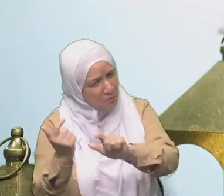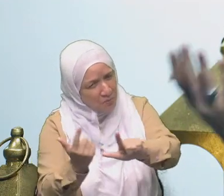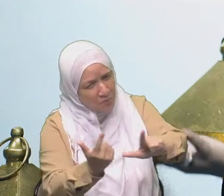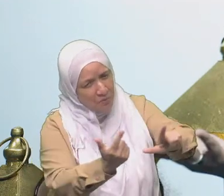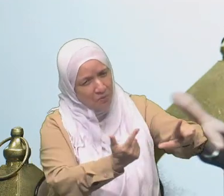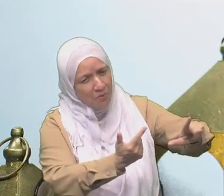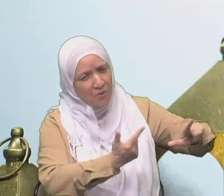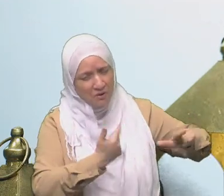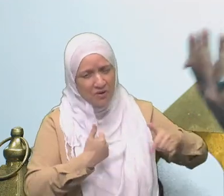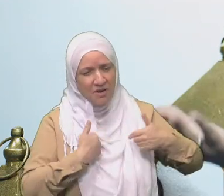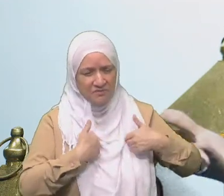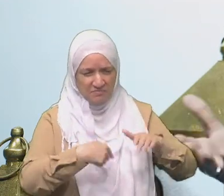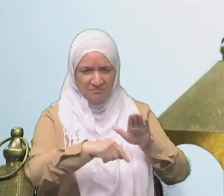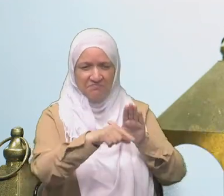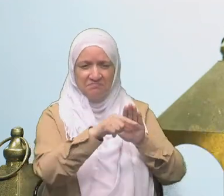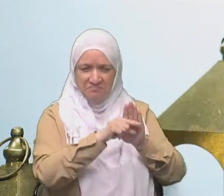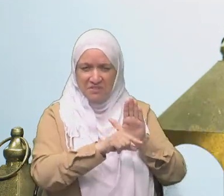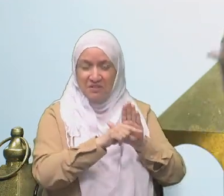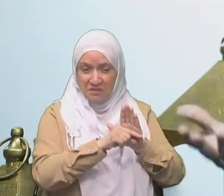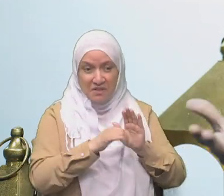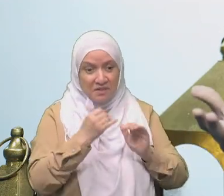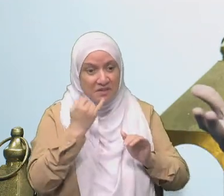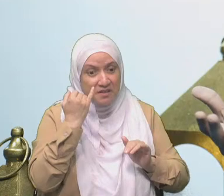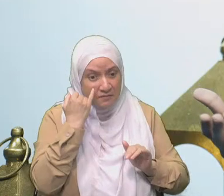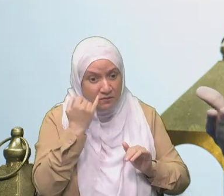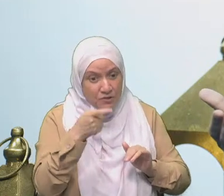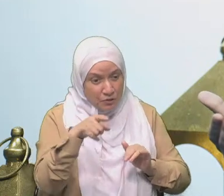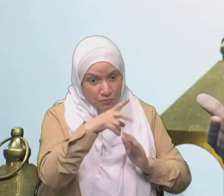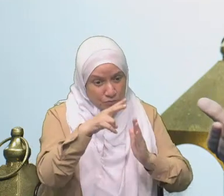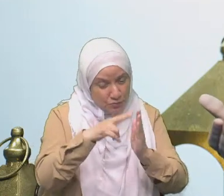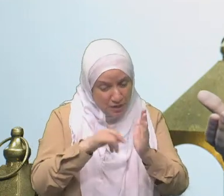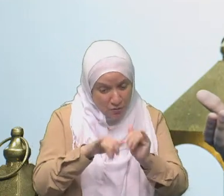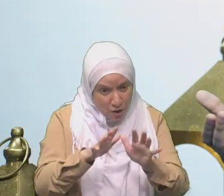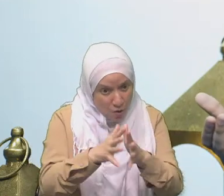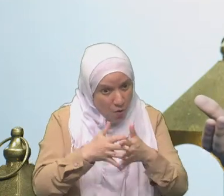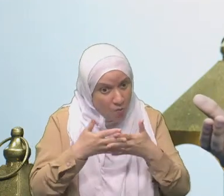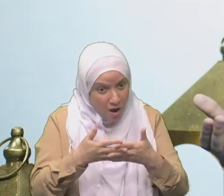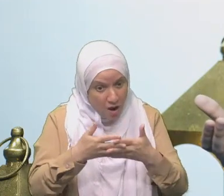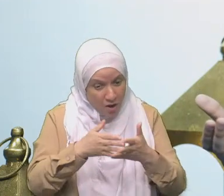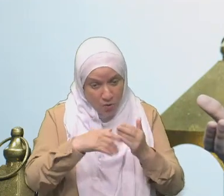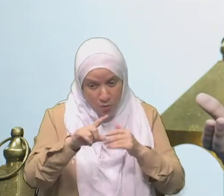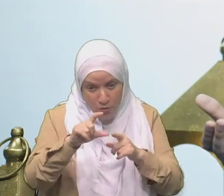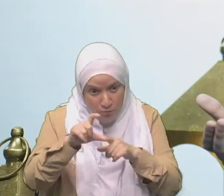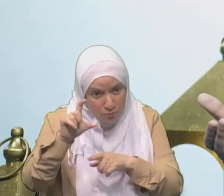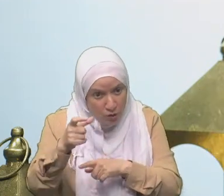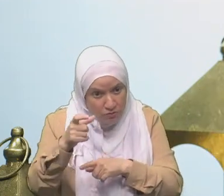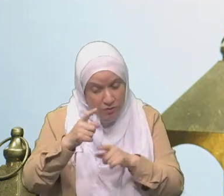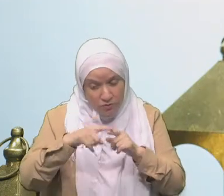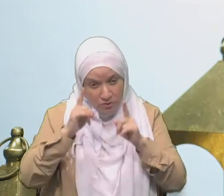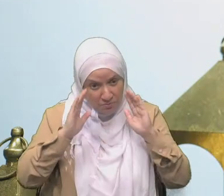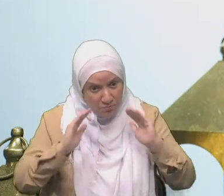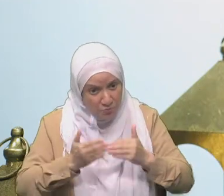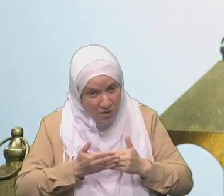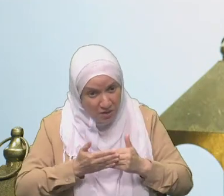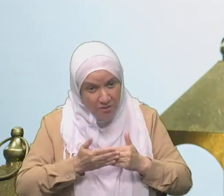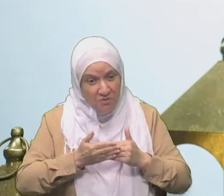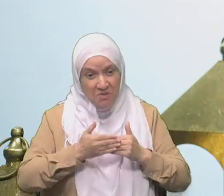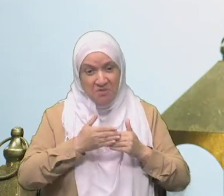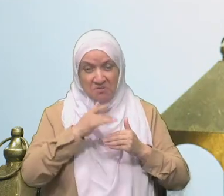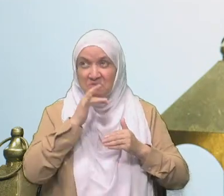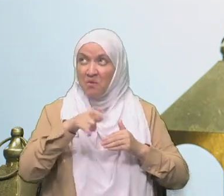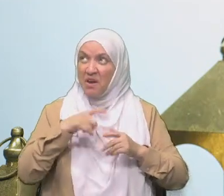long as I keep doing this, and I keep reading my Quran, and I keep showing up to the masjid, I don't have to abide by this command of Allah subhanahu wa ta'ala. I can stop halfway